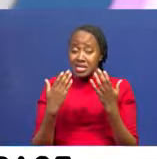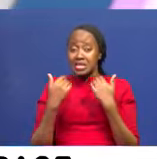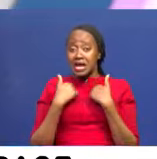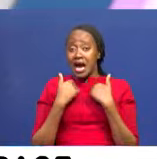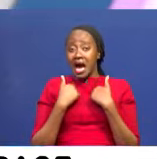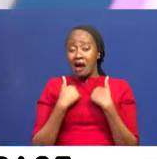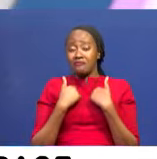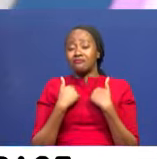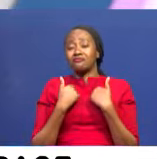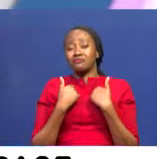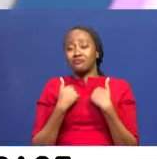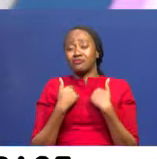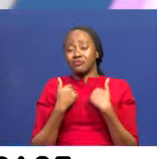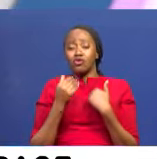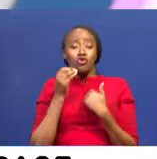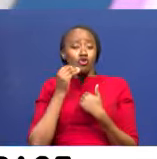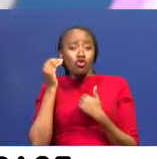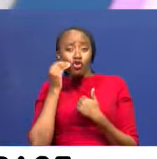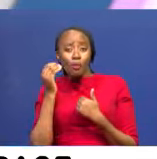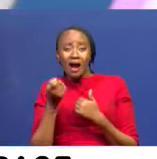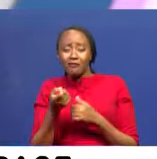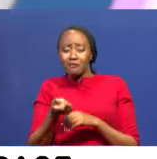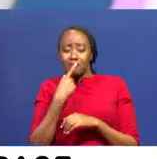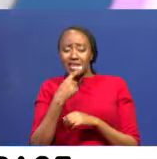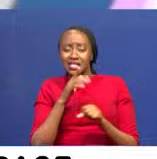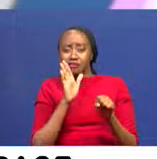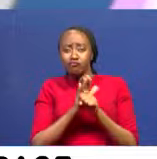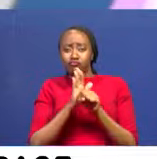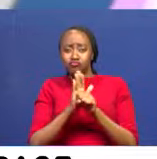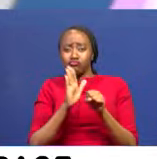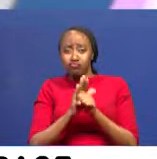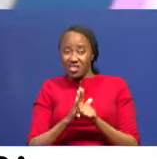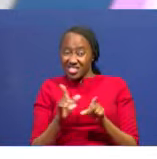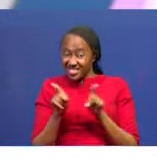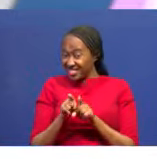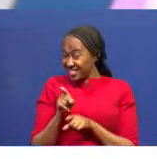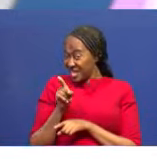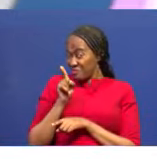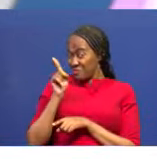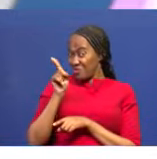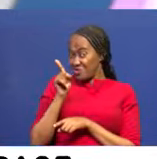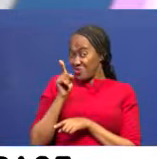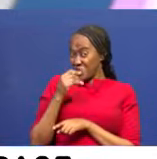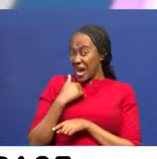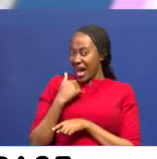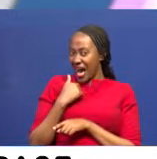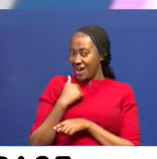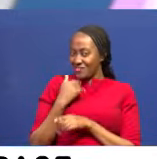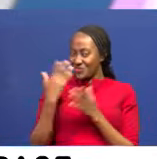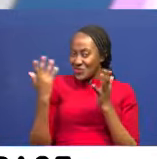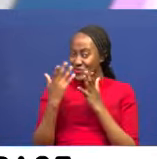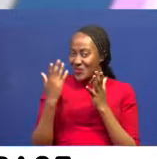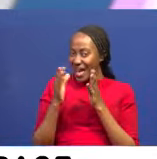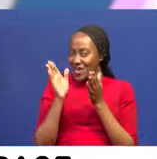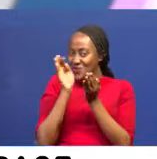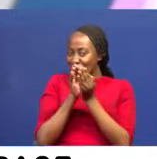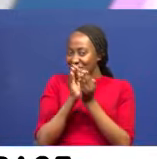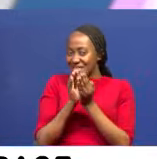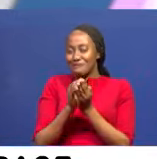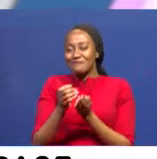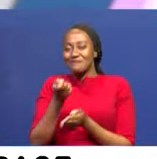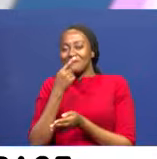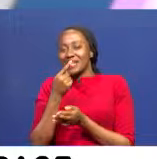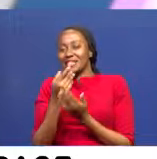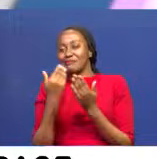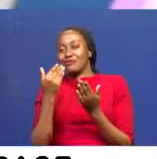so many medicines in their homes. I'm sure even for you, there's somewhere you can think. So from even a